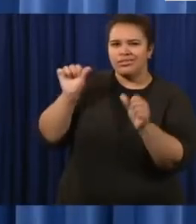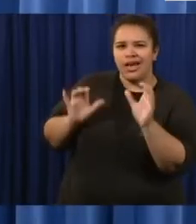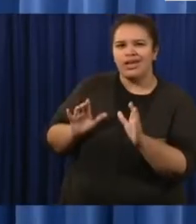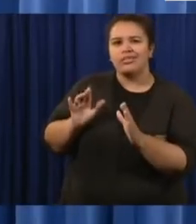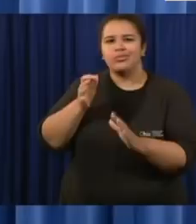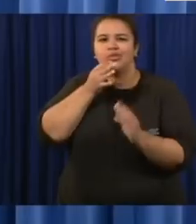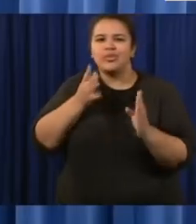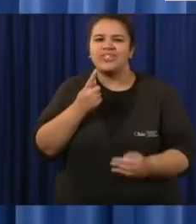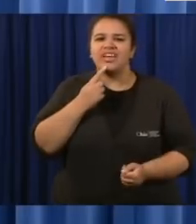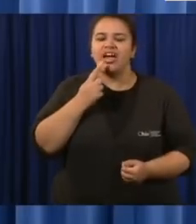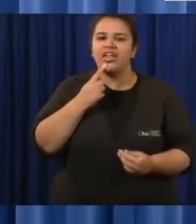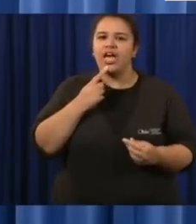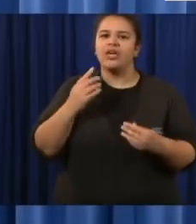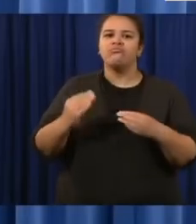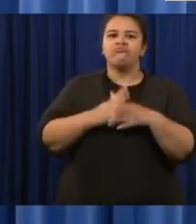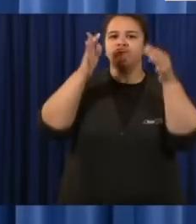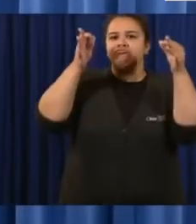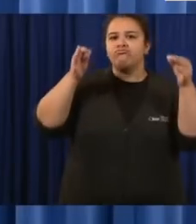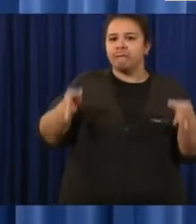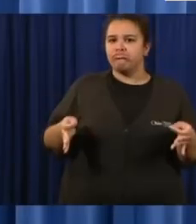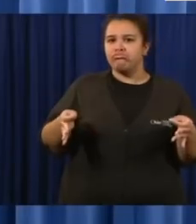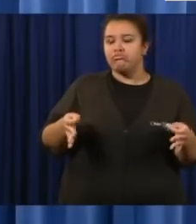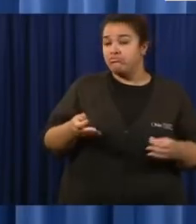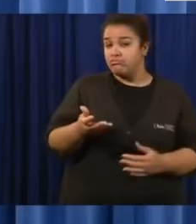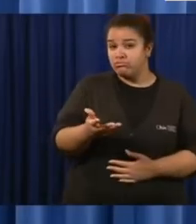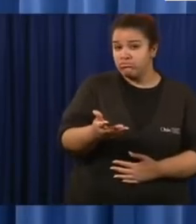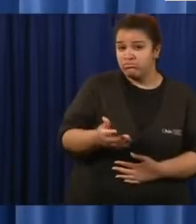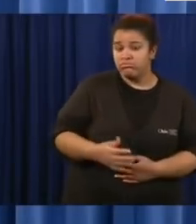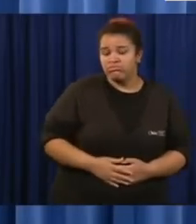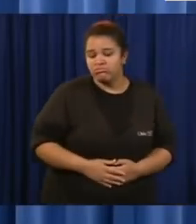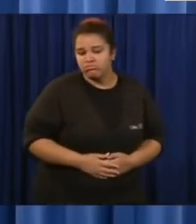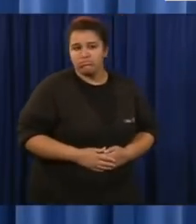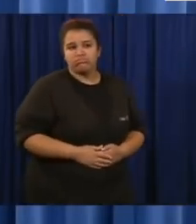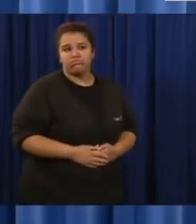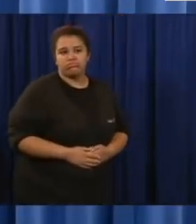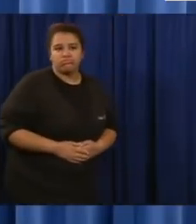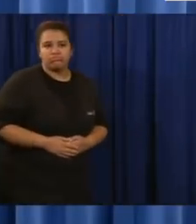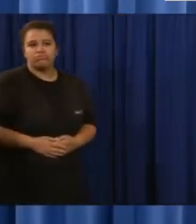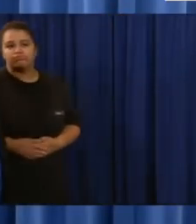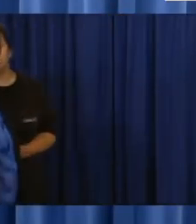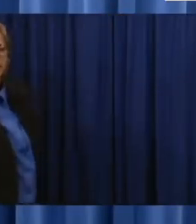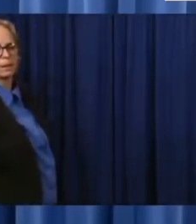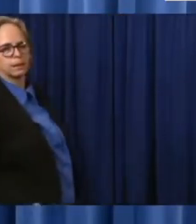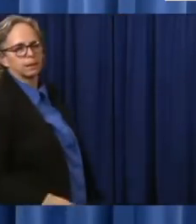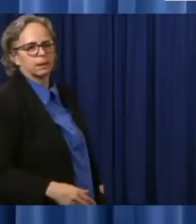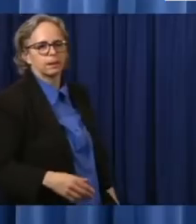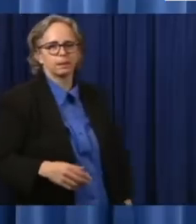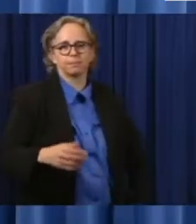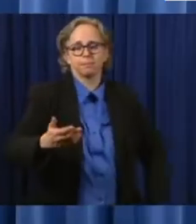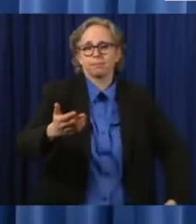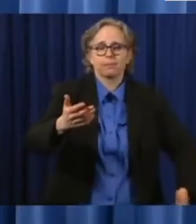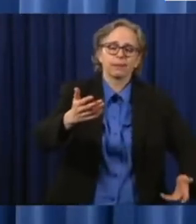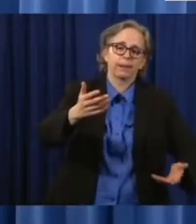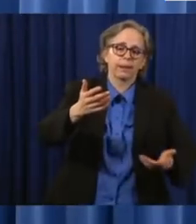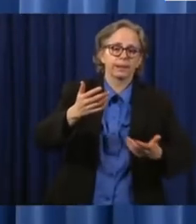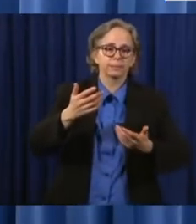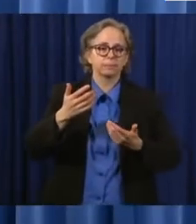Well, I guess the way I would look at this is what we're issuing